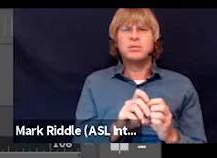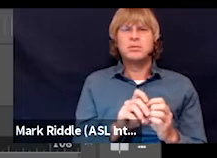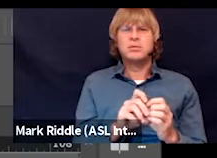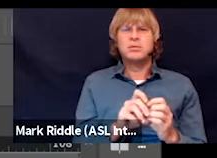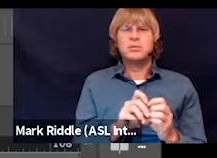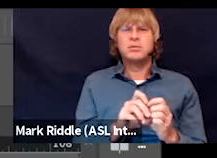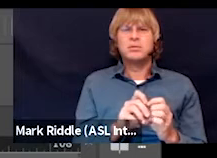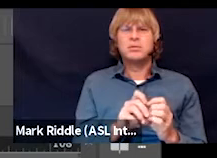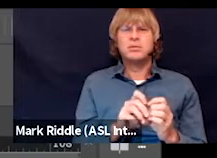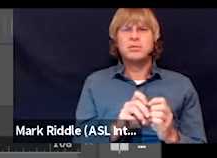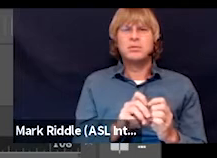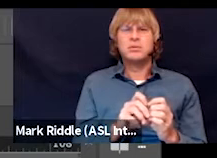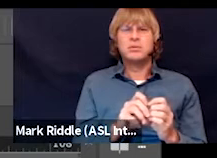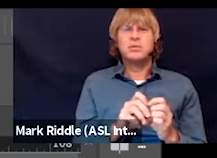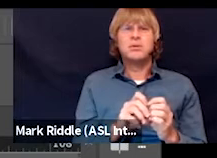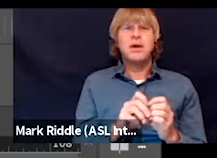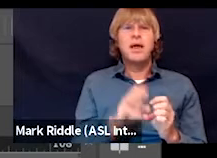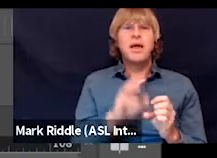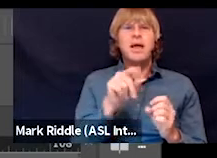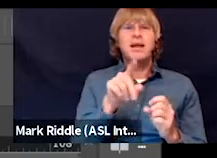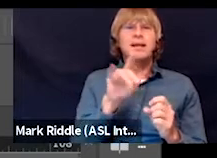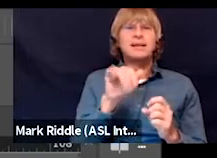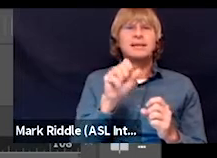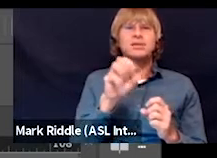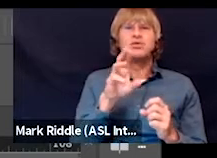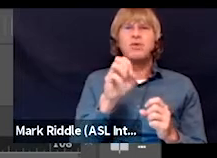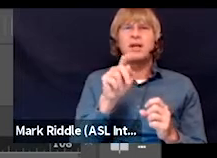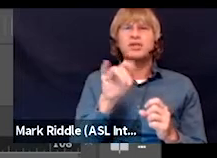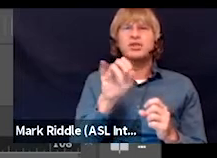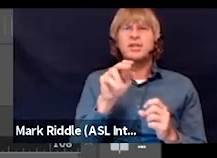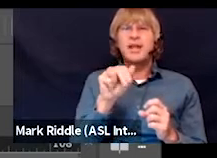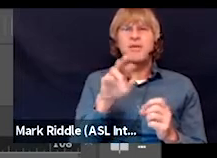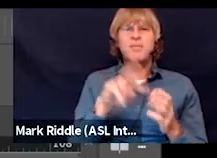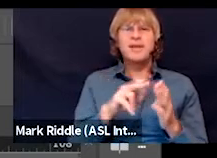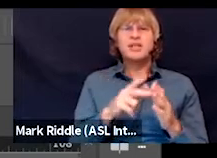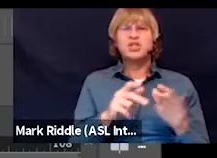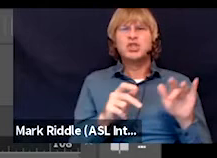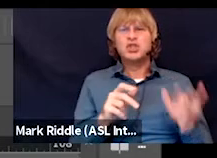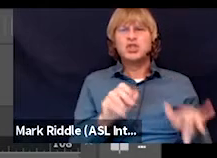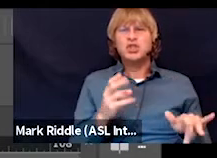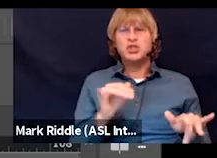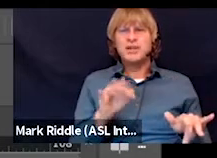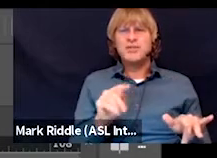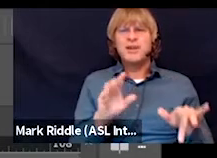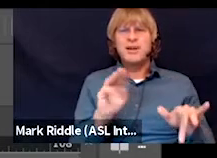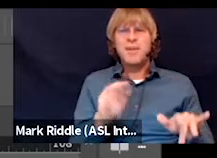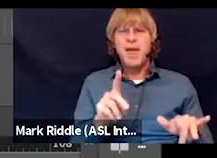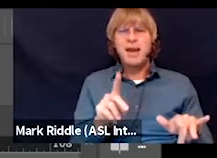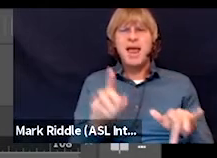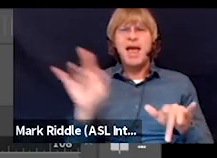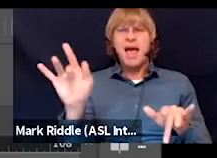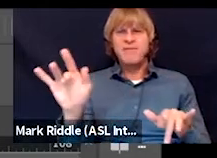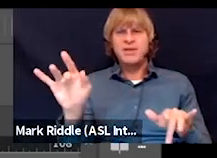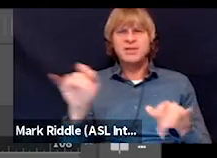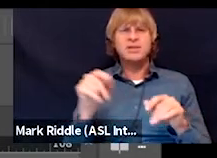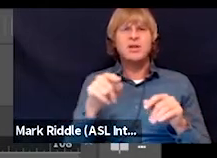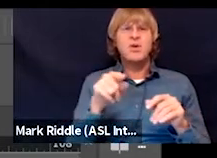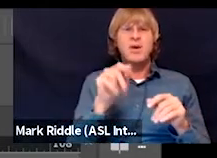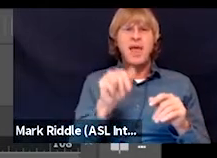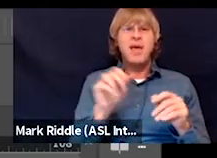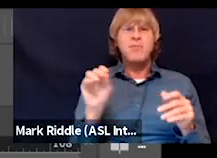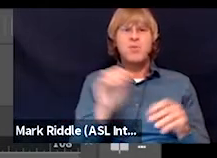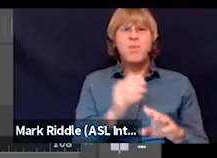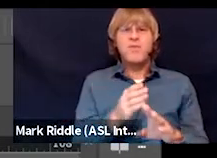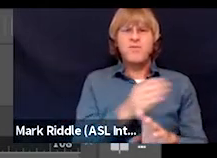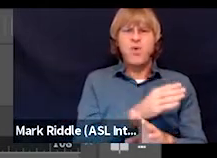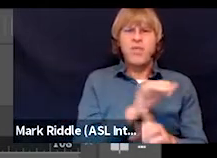And a discretionary hyphen, which is shift command hyphen. You can put it